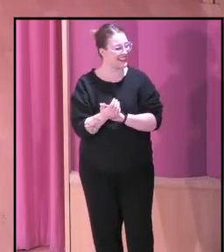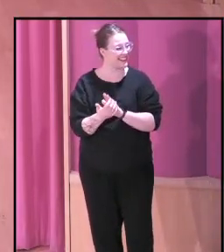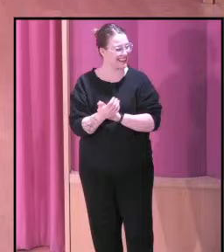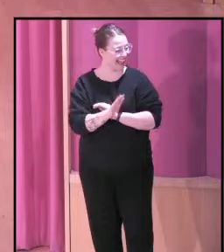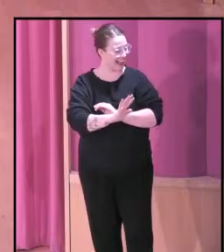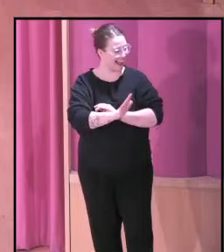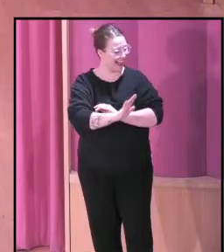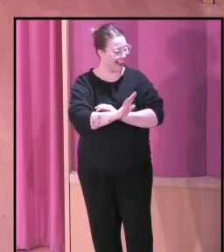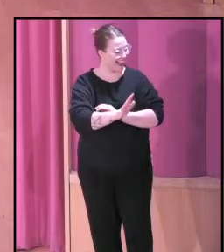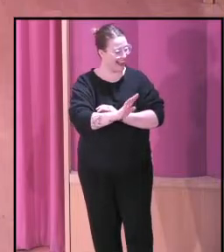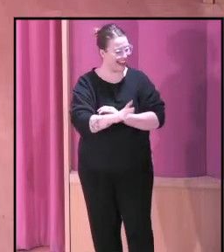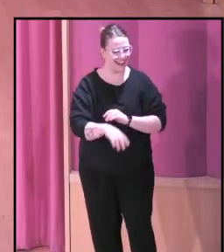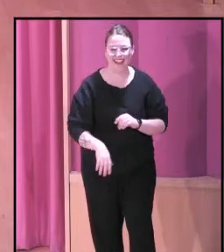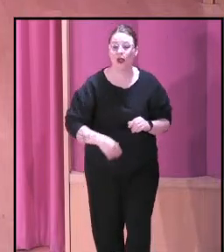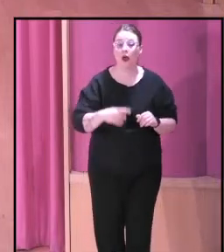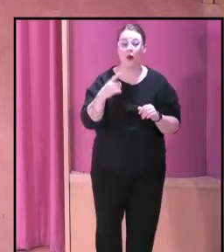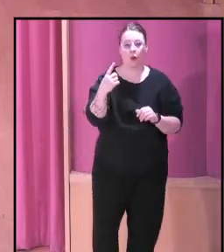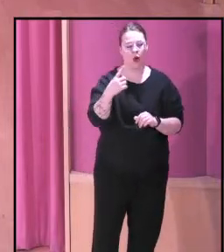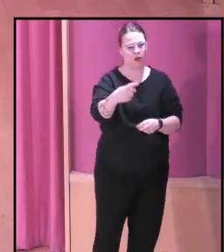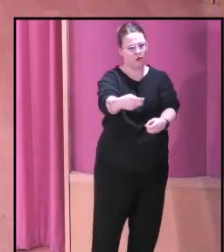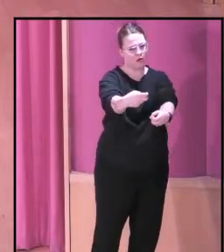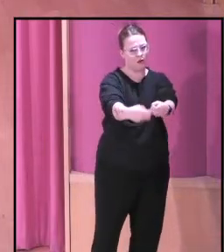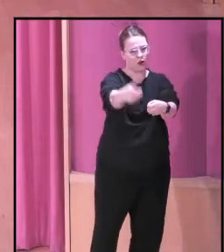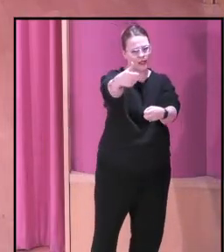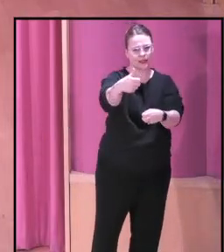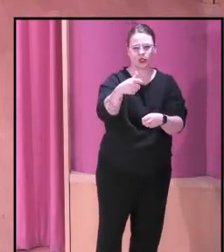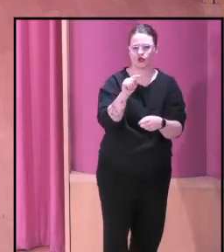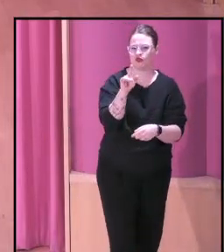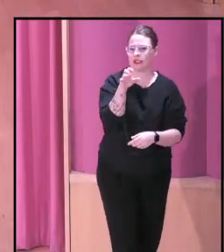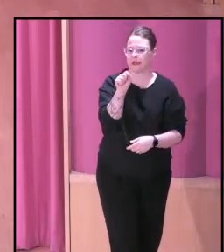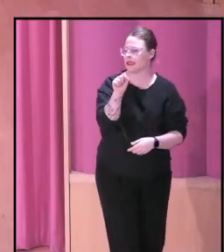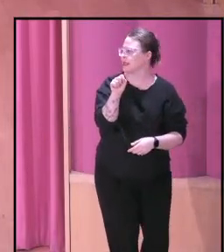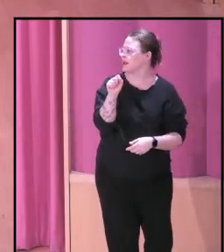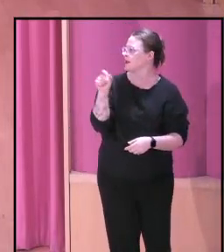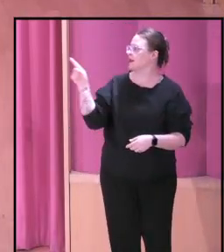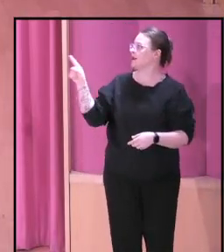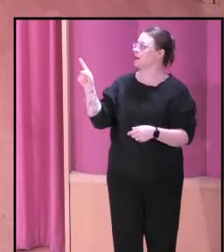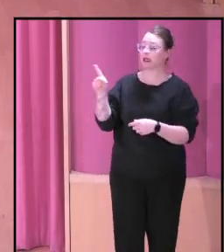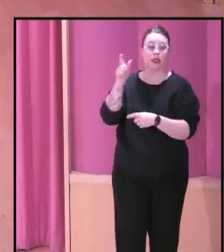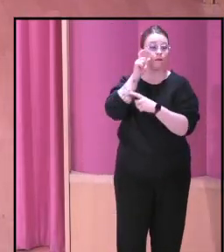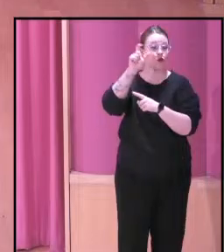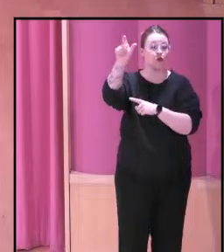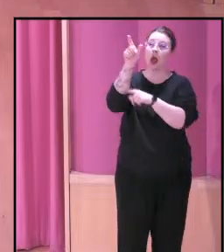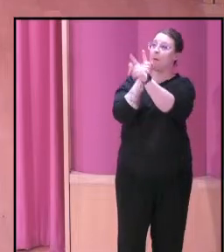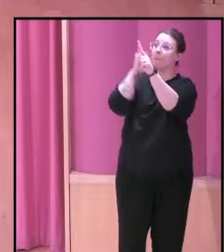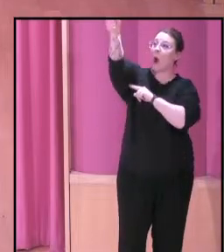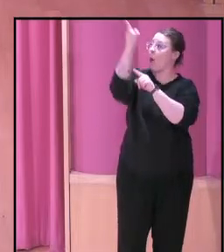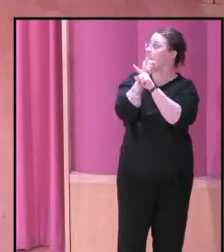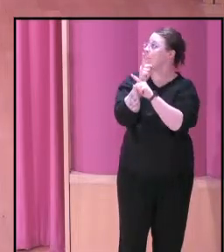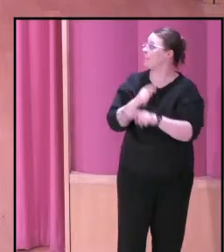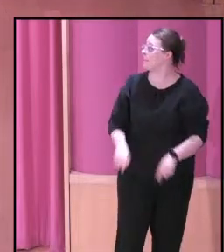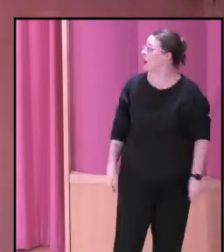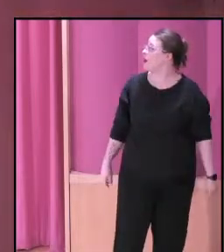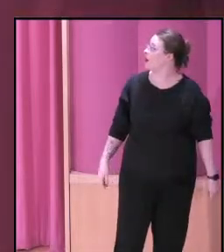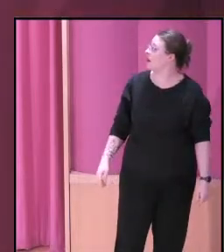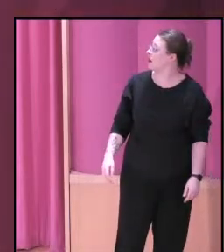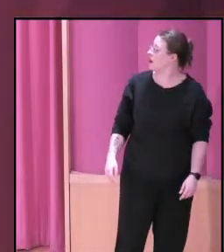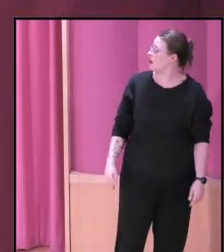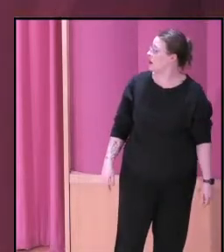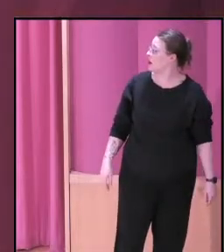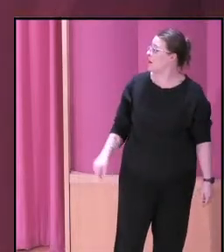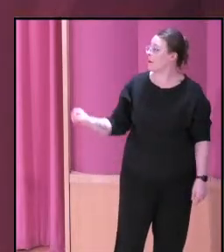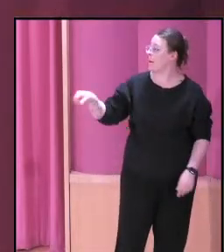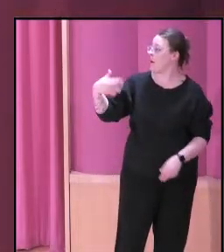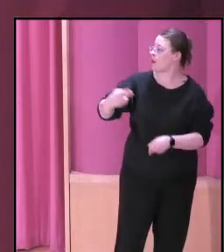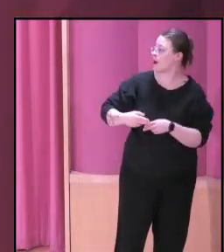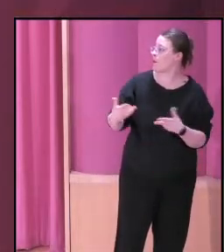One of the toughest yo-yo tricks there is this one. It's called Shoot the Moon, but it's known by another name as